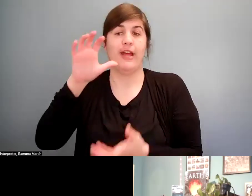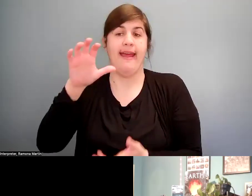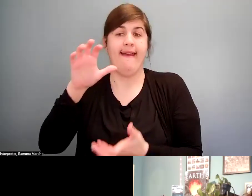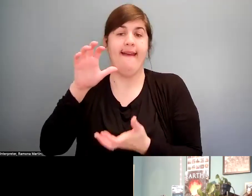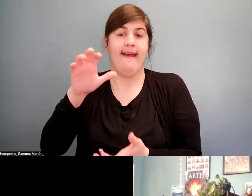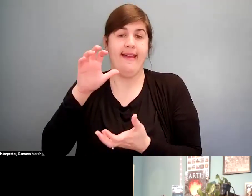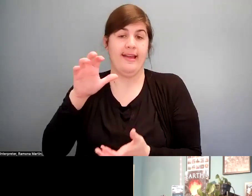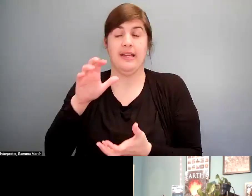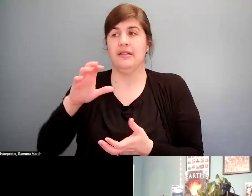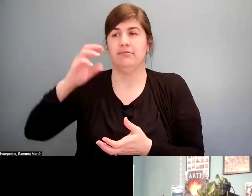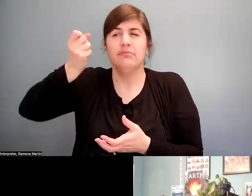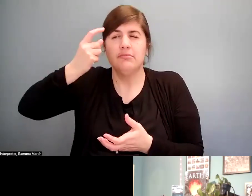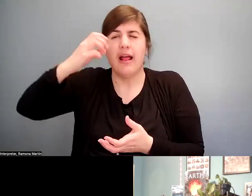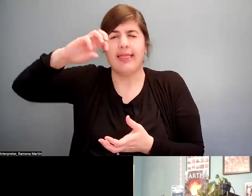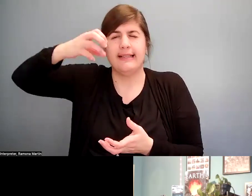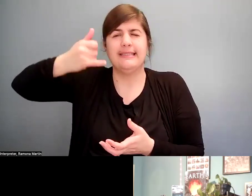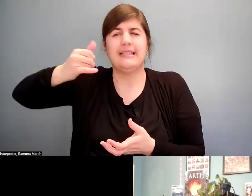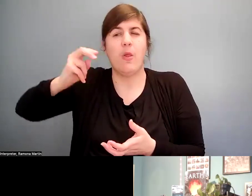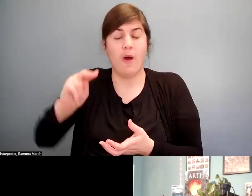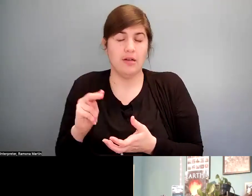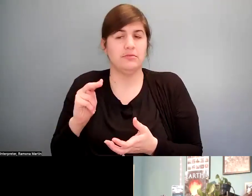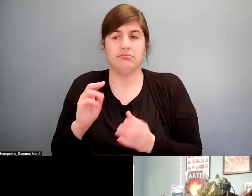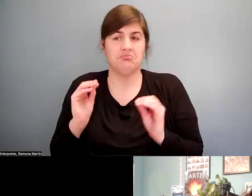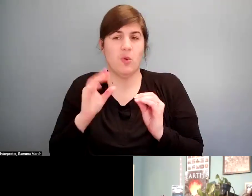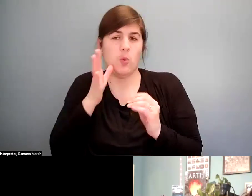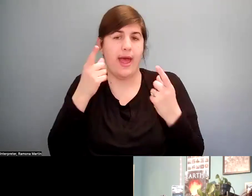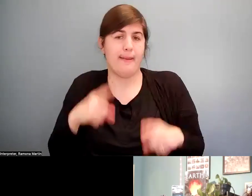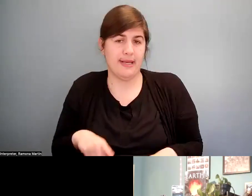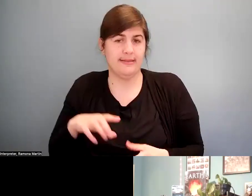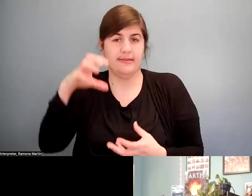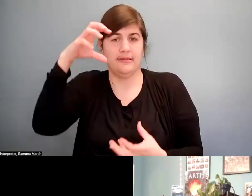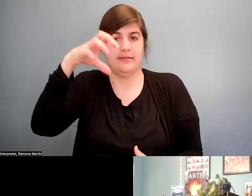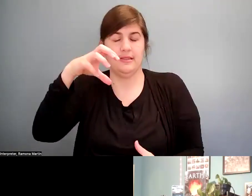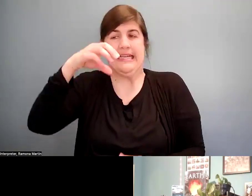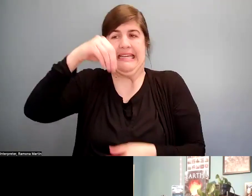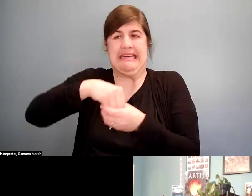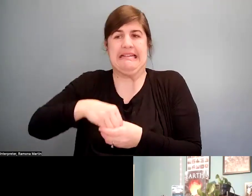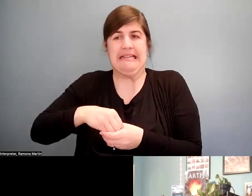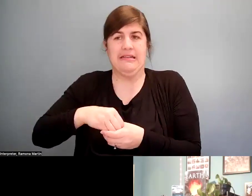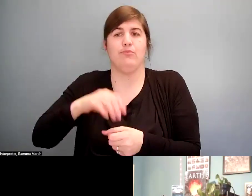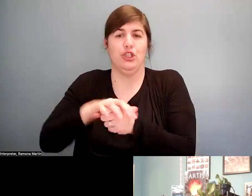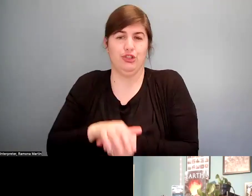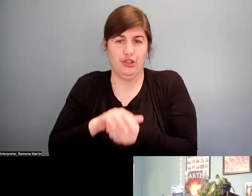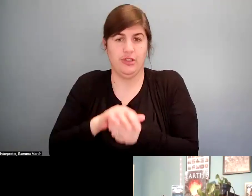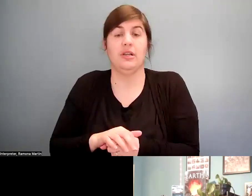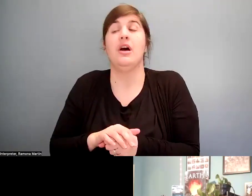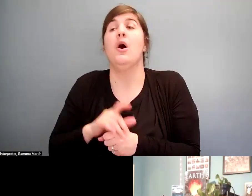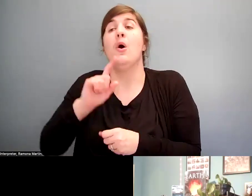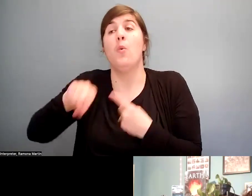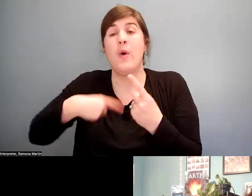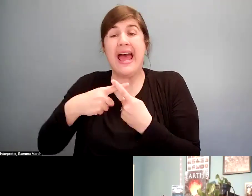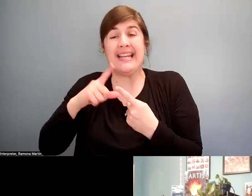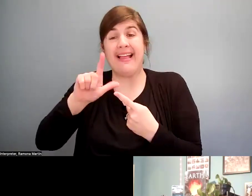the lid still on, nothing will happen because that liquid has been put in under high pressure. The second you take off that